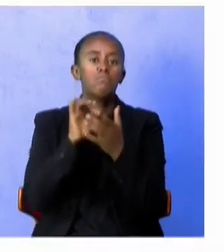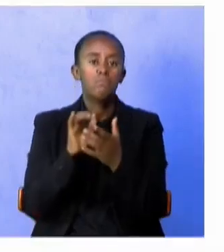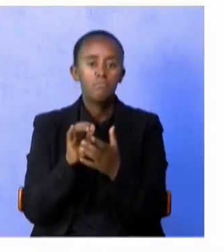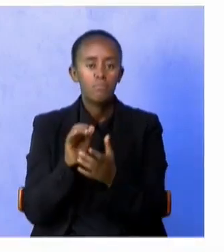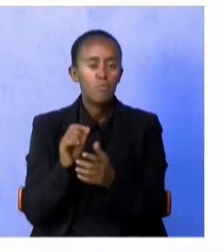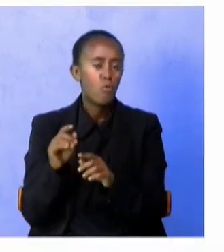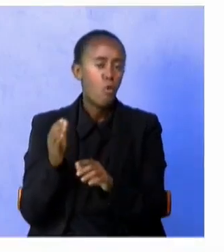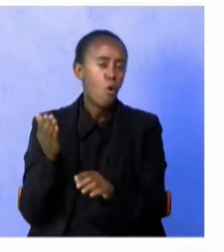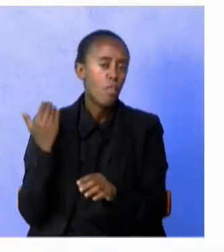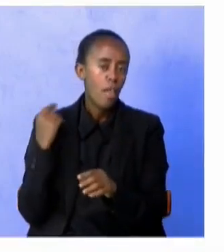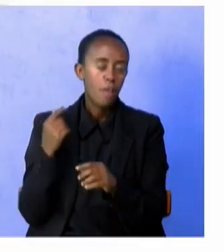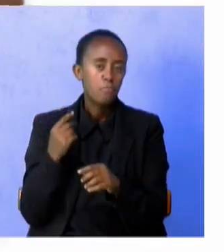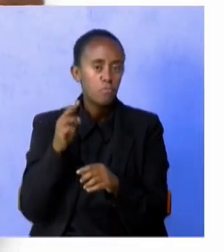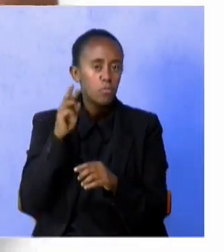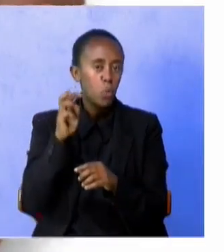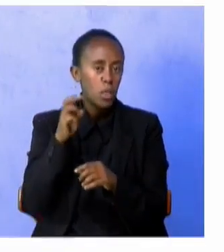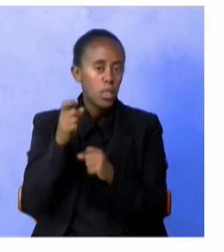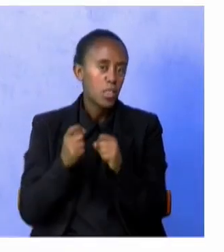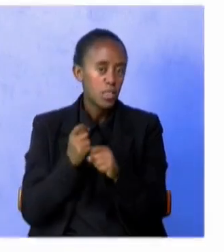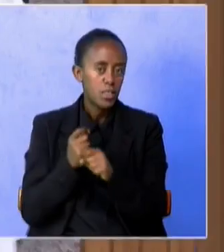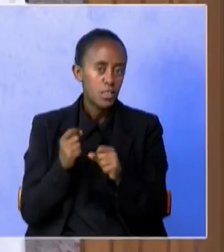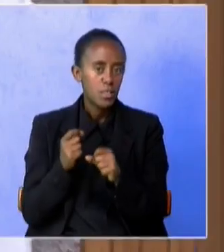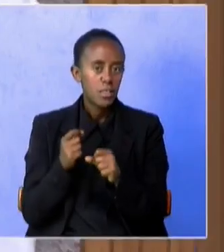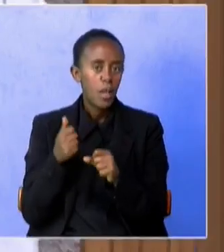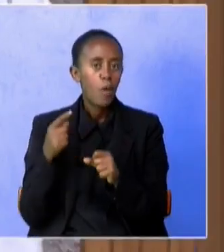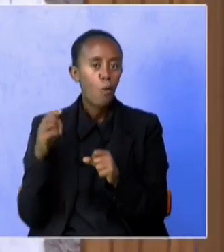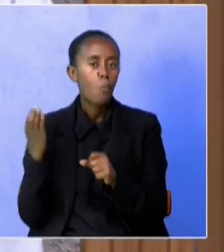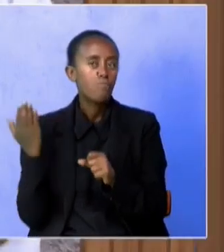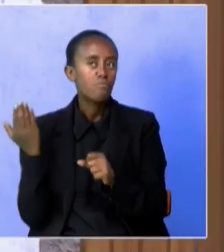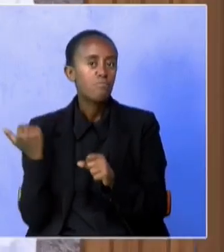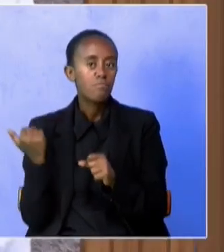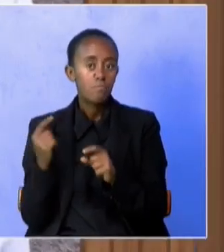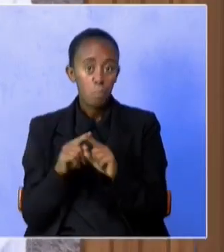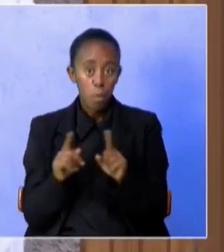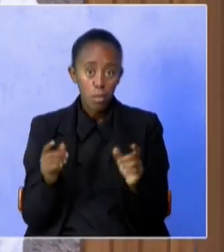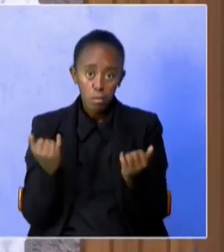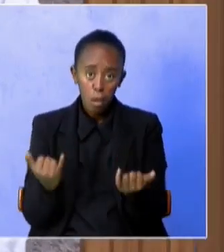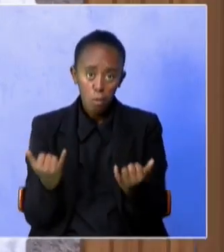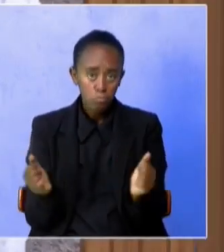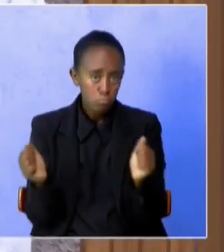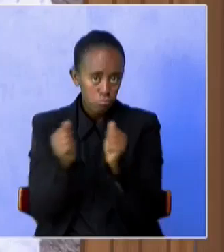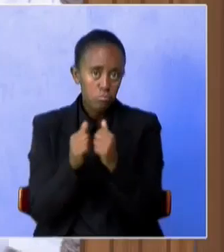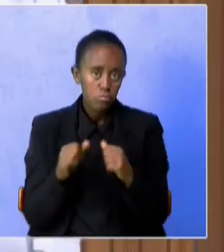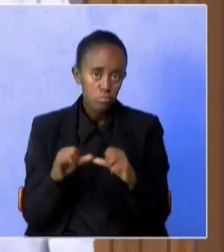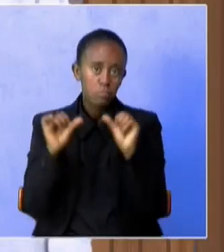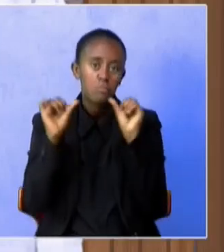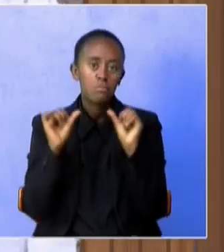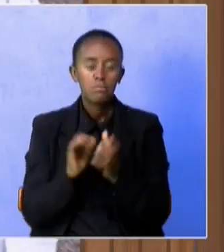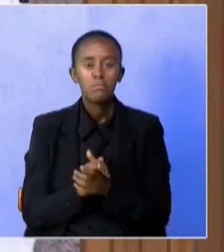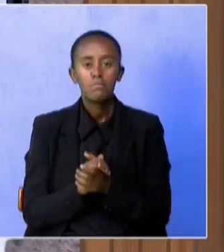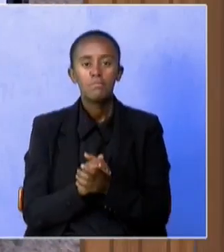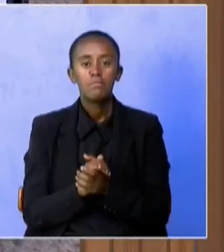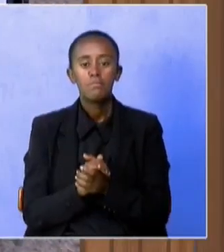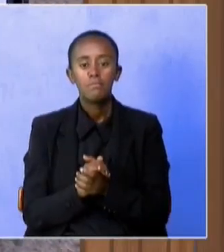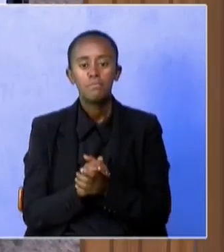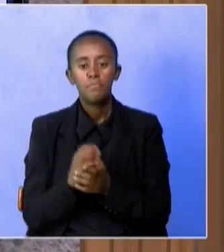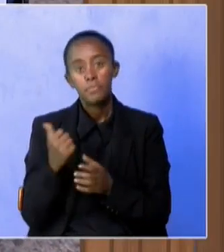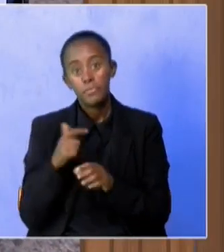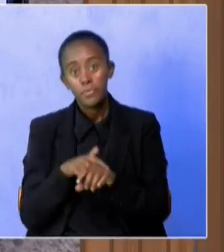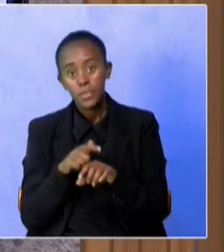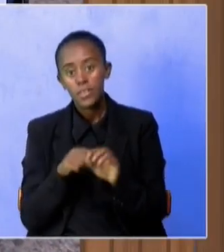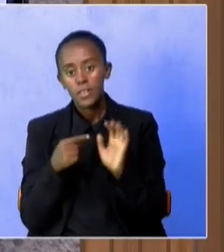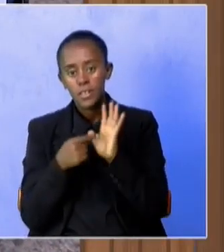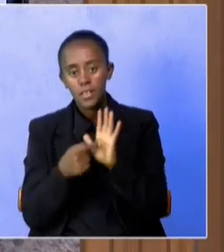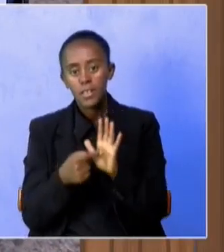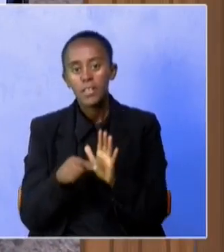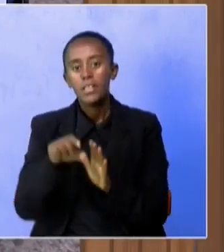But still they are together. So again, another time indicator expression, since, for.